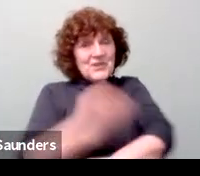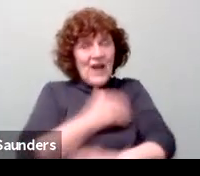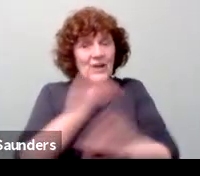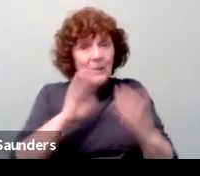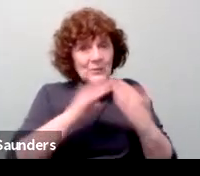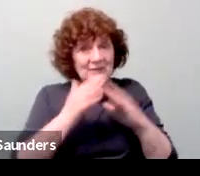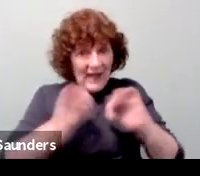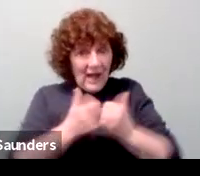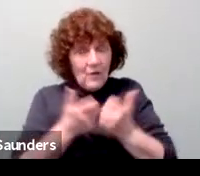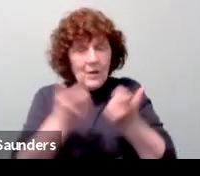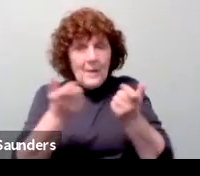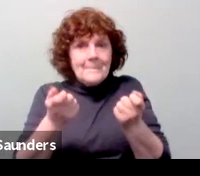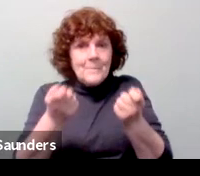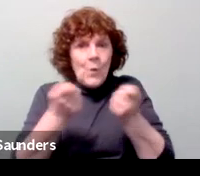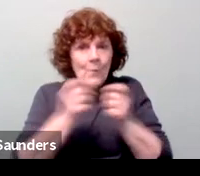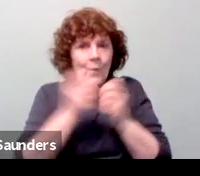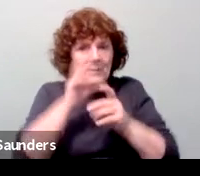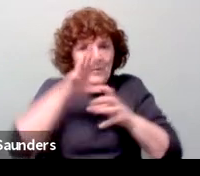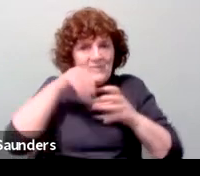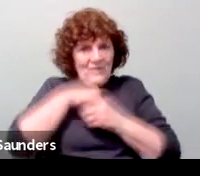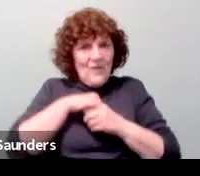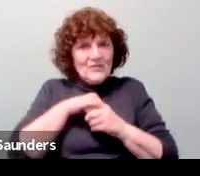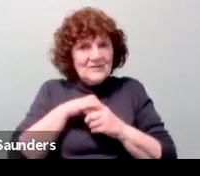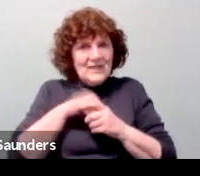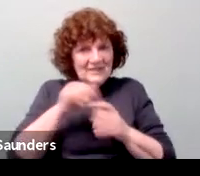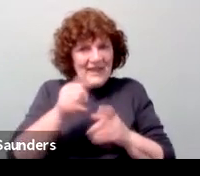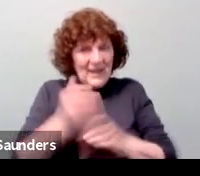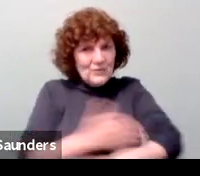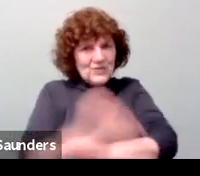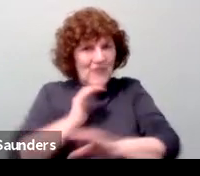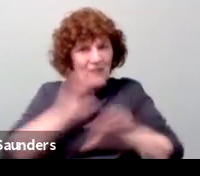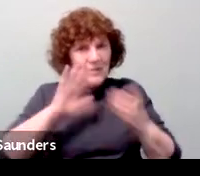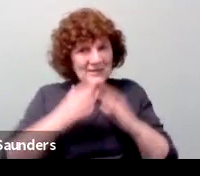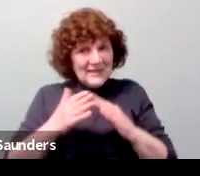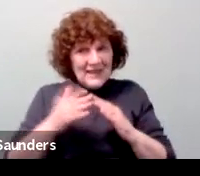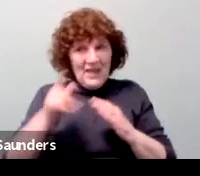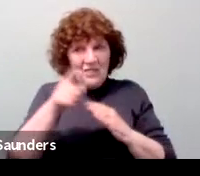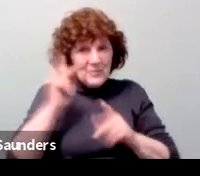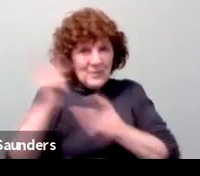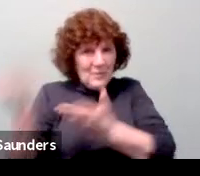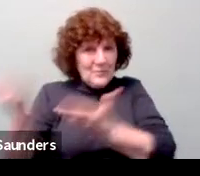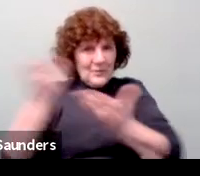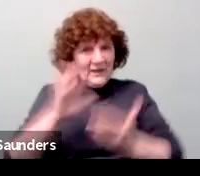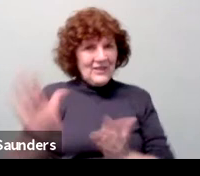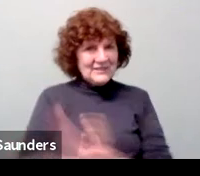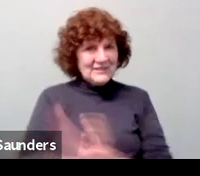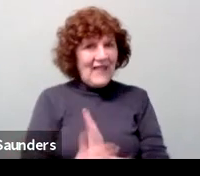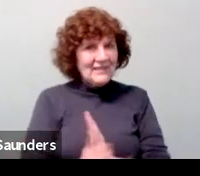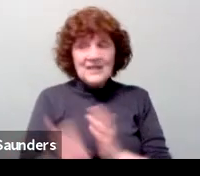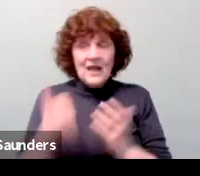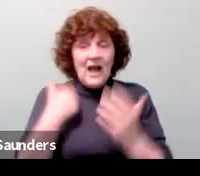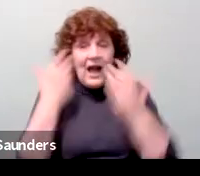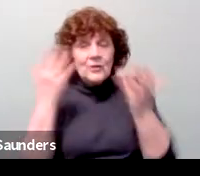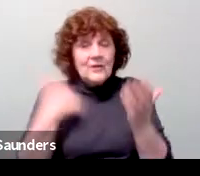more folks into it and the talents that they have to bring. I don't know if we've been able to